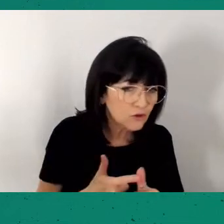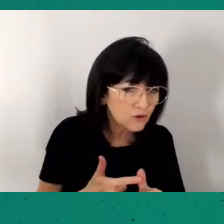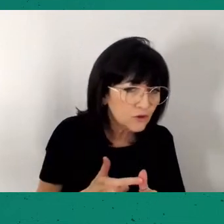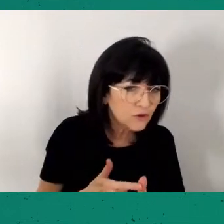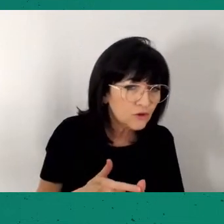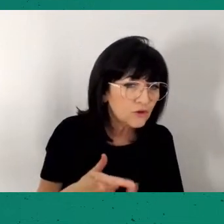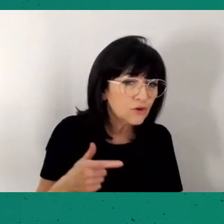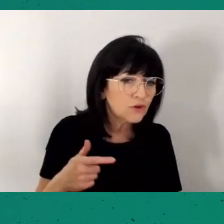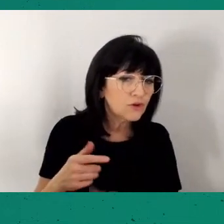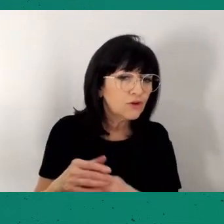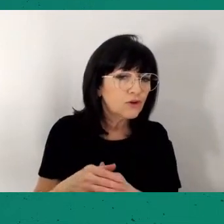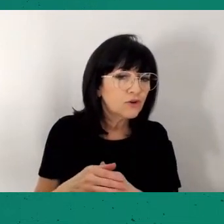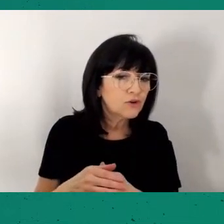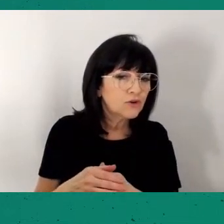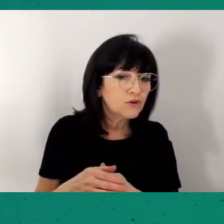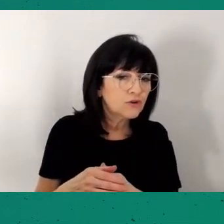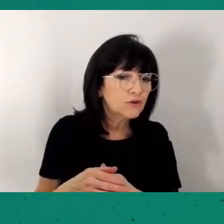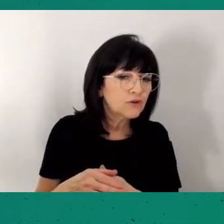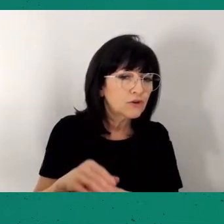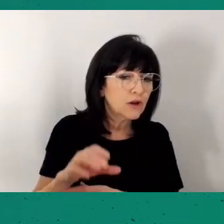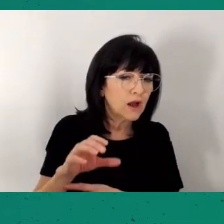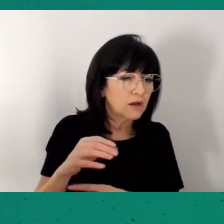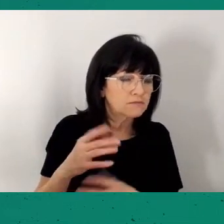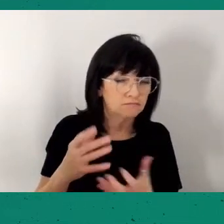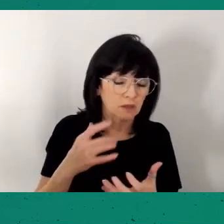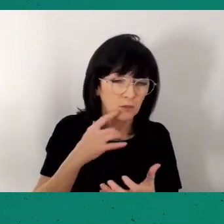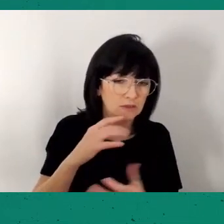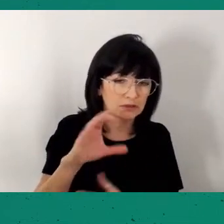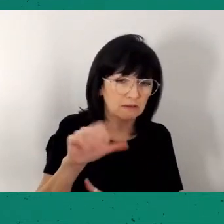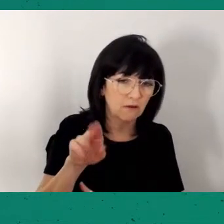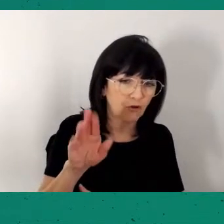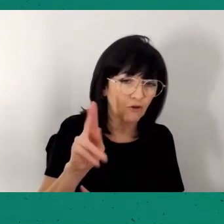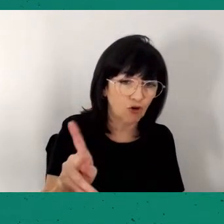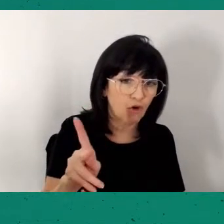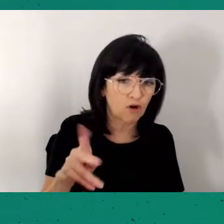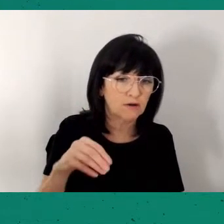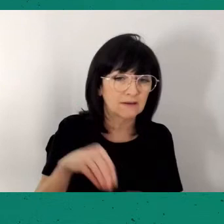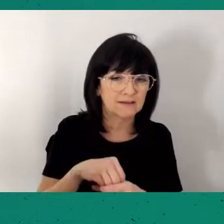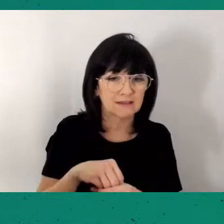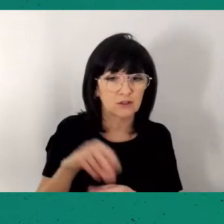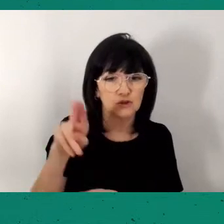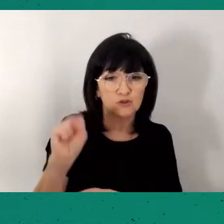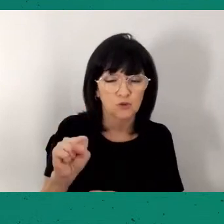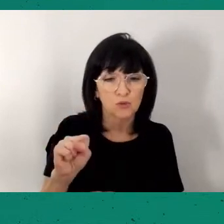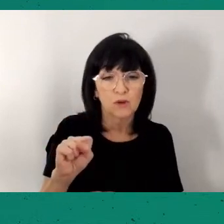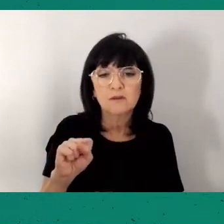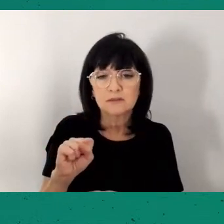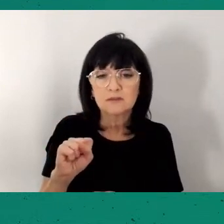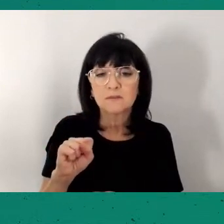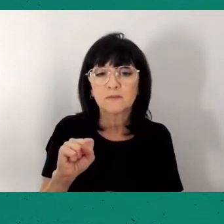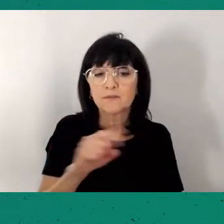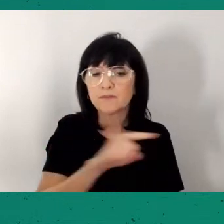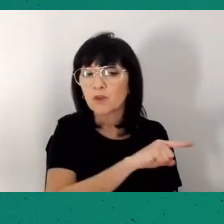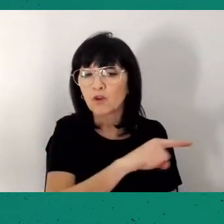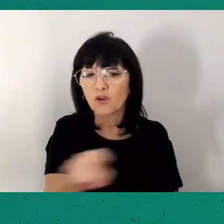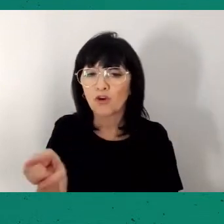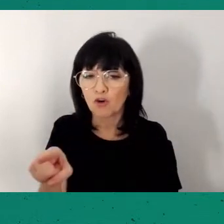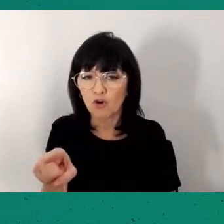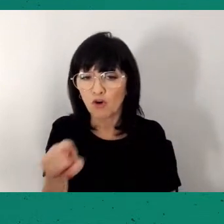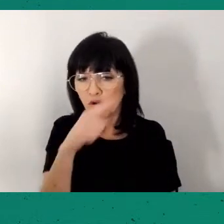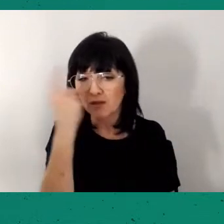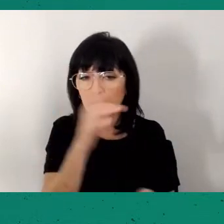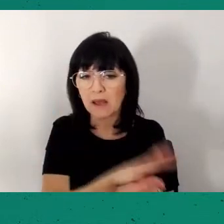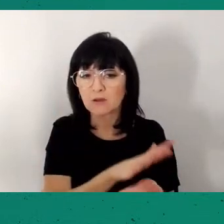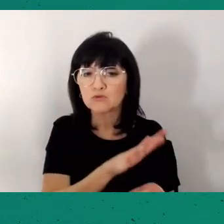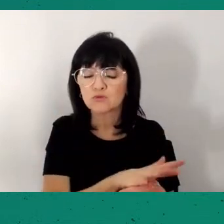to survey Washington, D.C. All the Black schools eventually were named after prominent